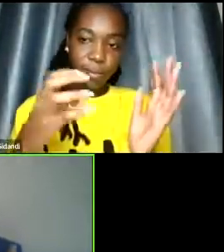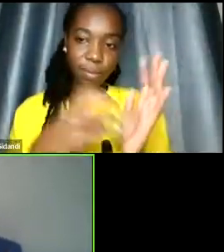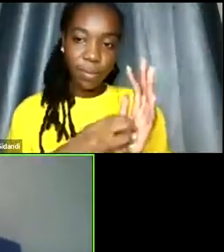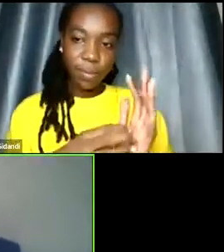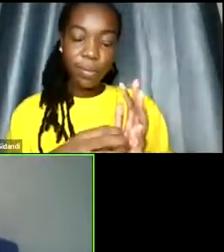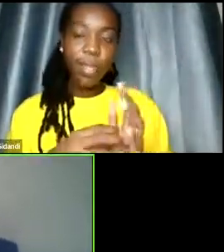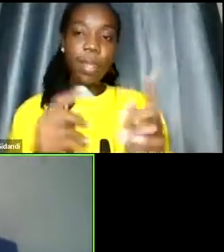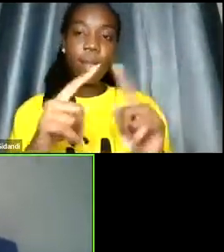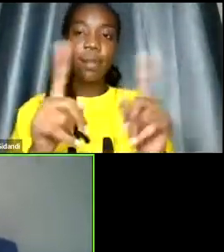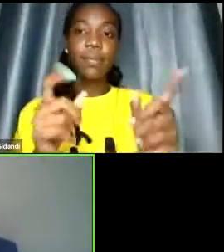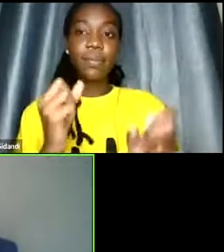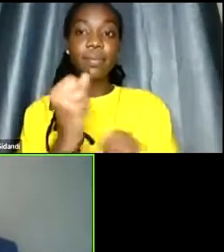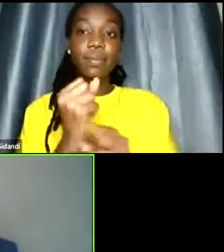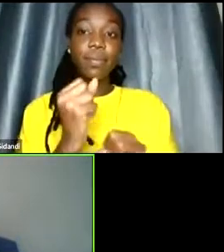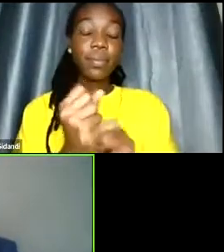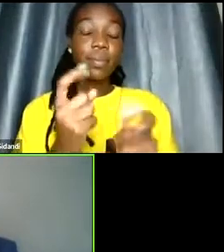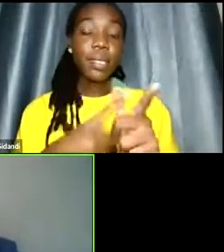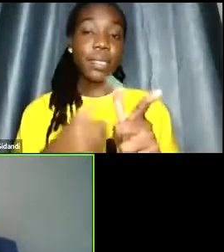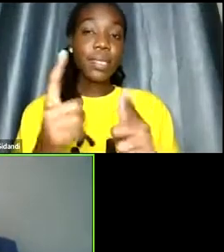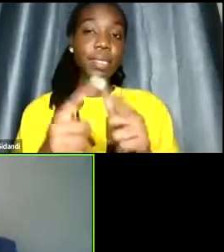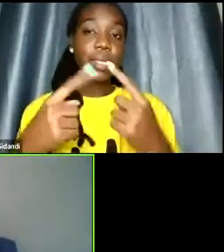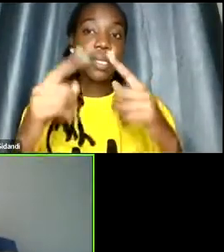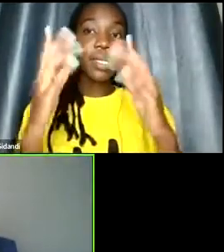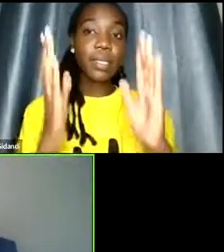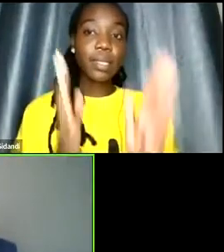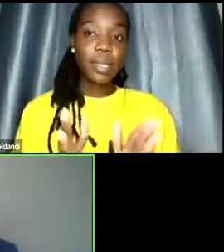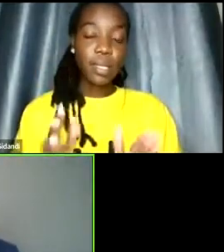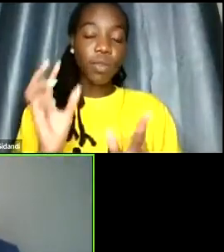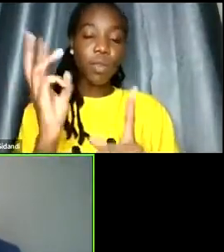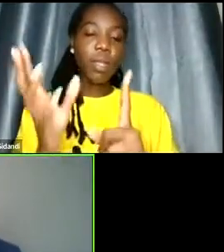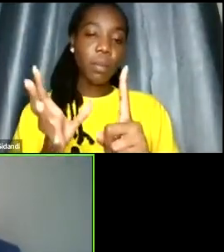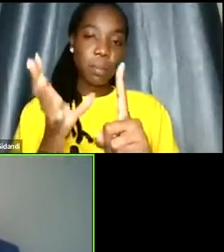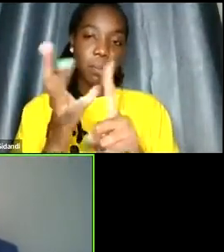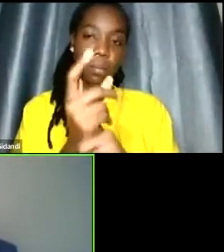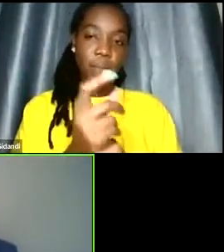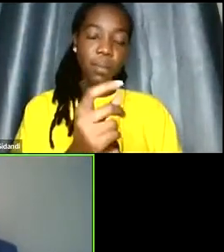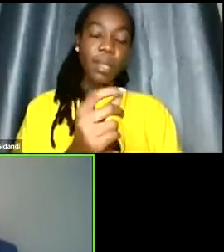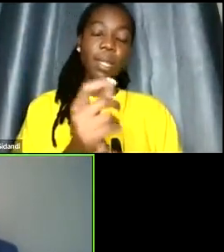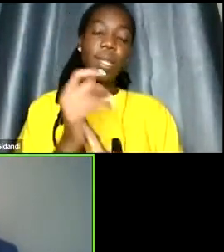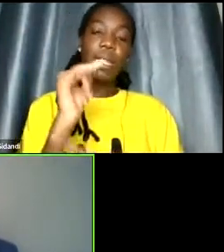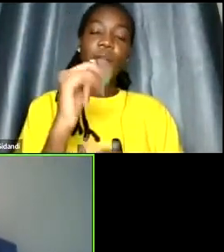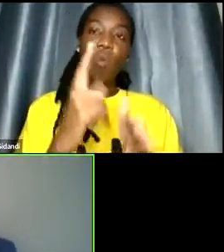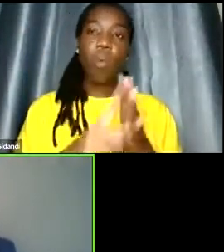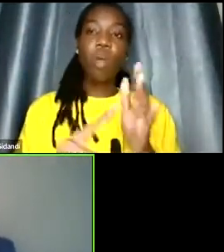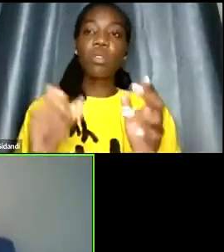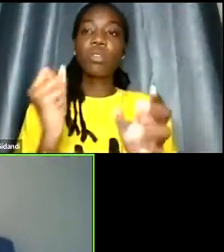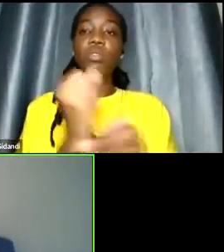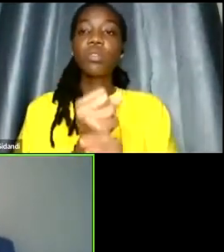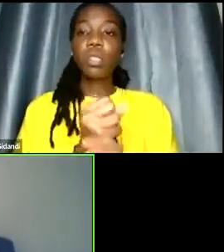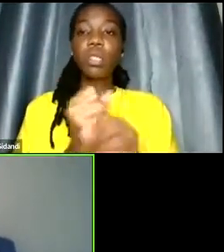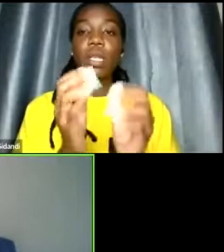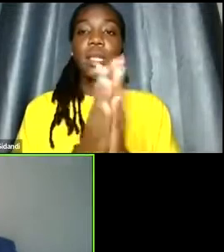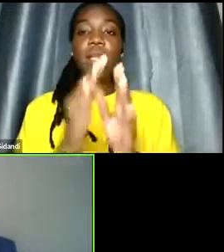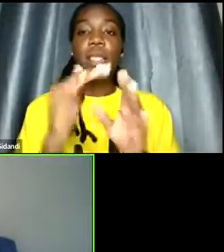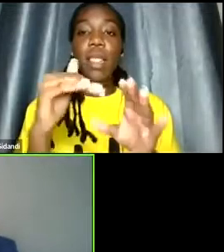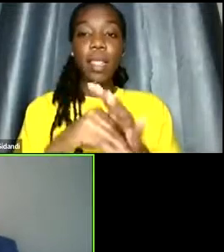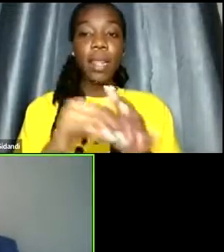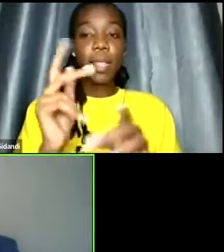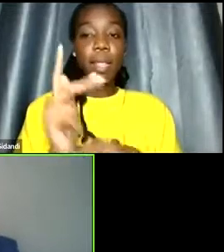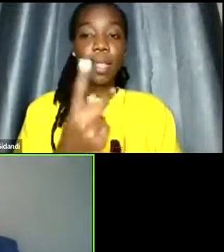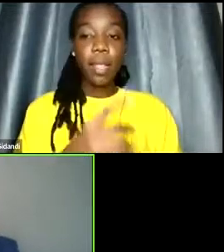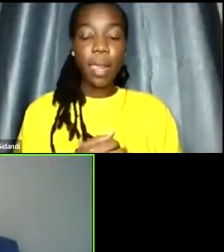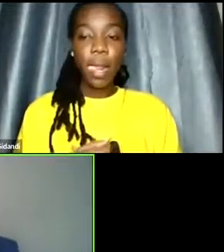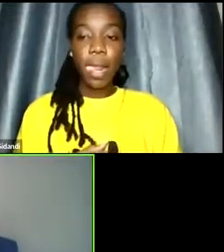such that his successors would achieve just as much success as he did. Now in Kenya,